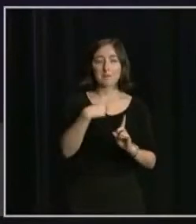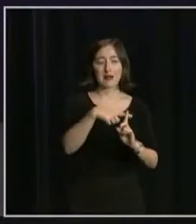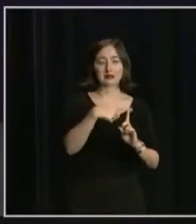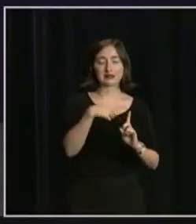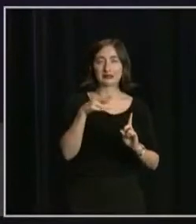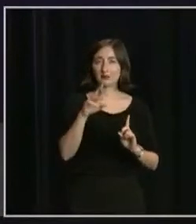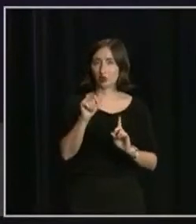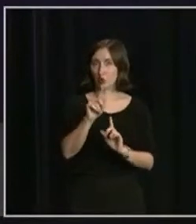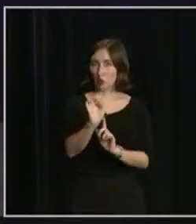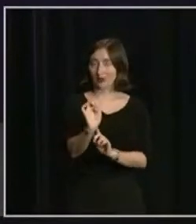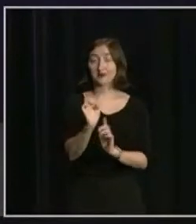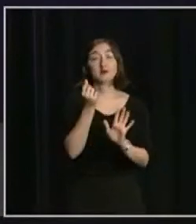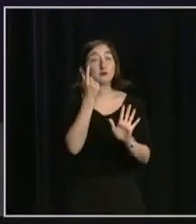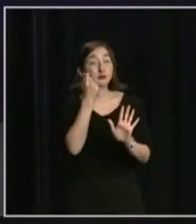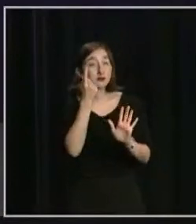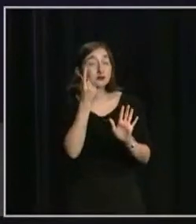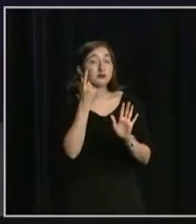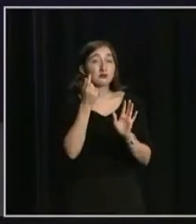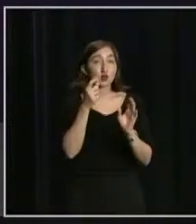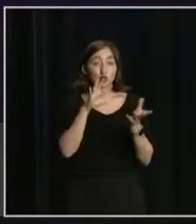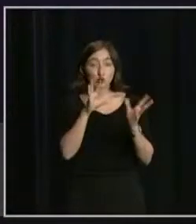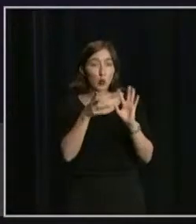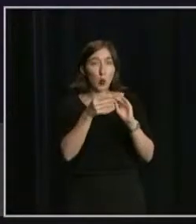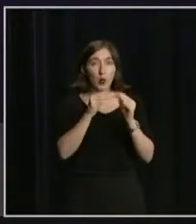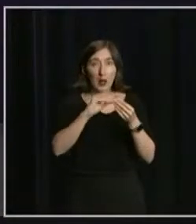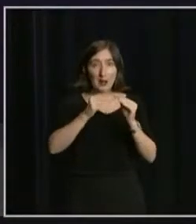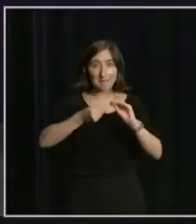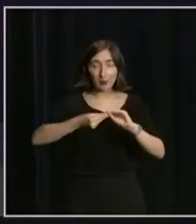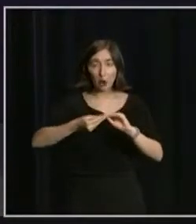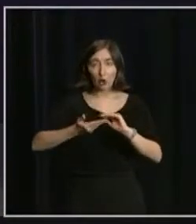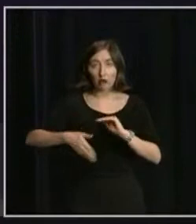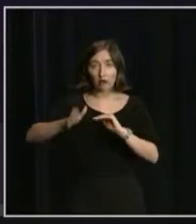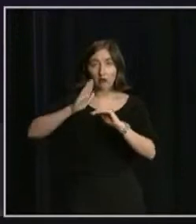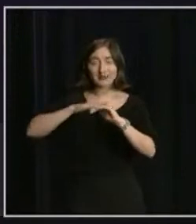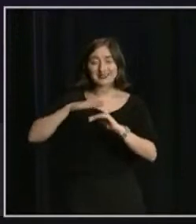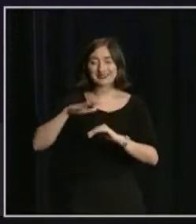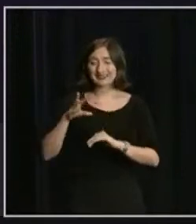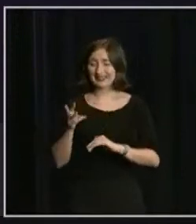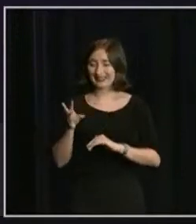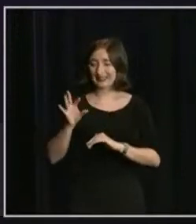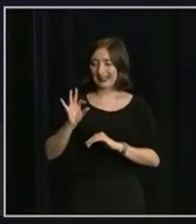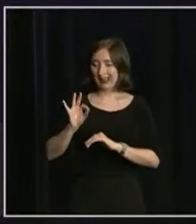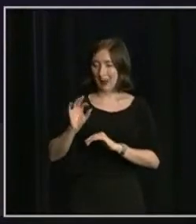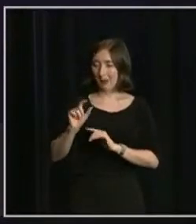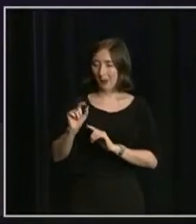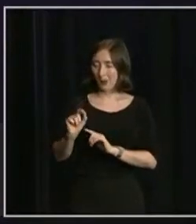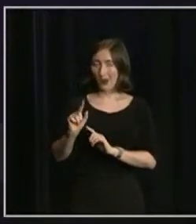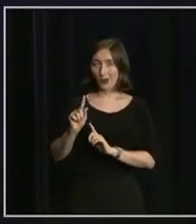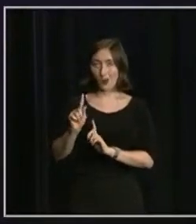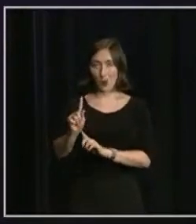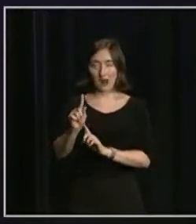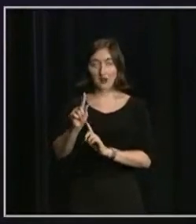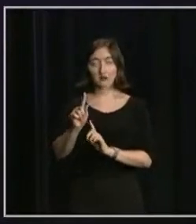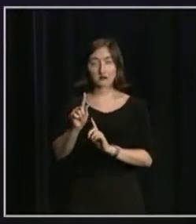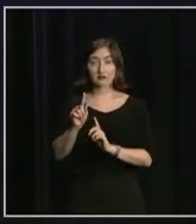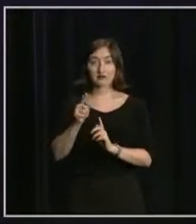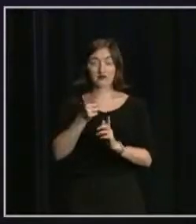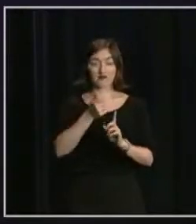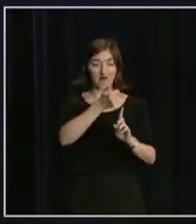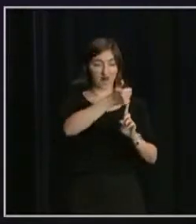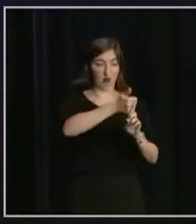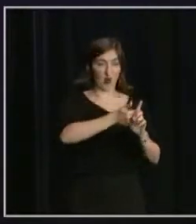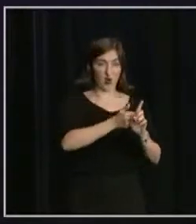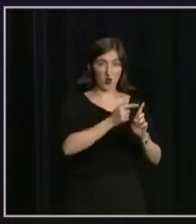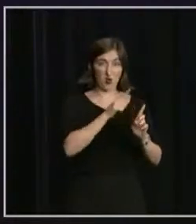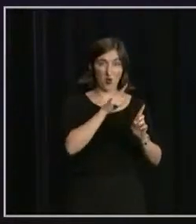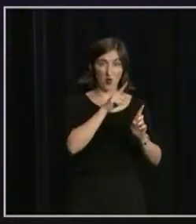rate continues to go up. That has increased to 69.1 per 100,000 residents. That's a 36.2%